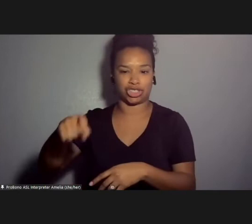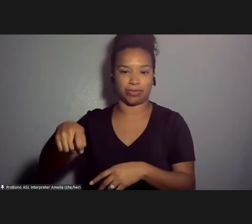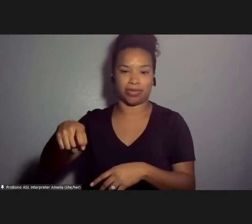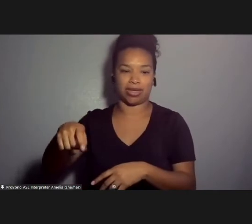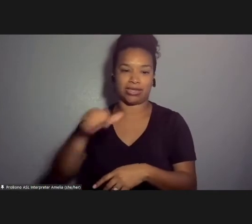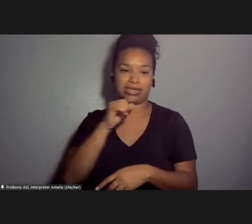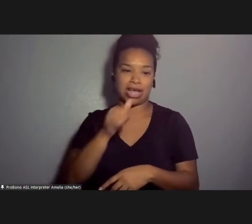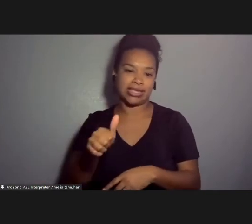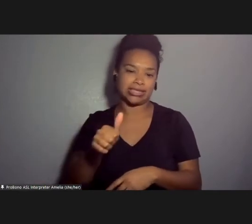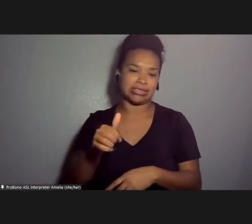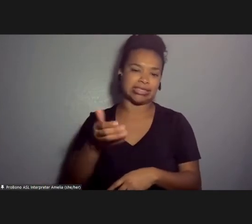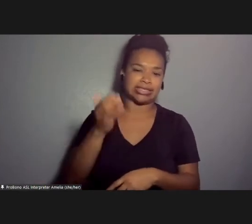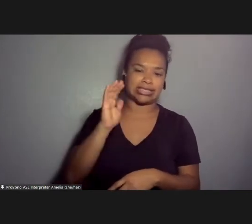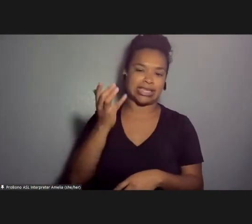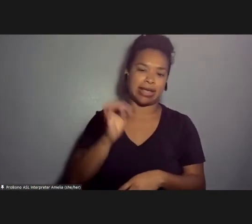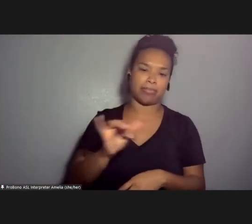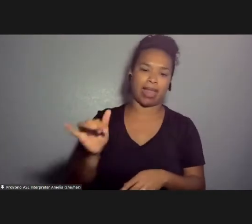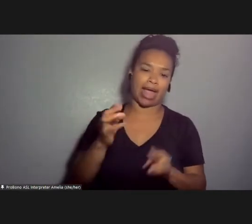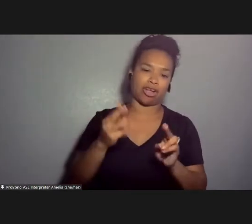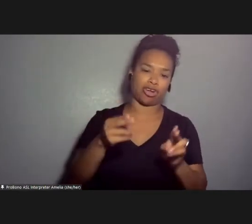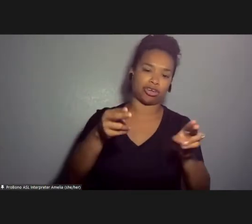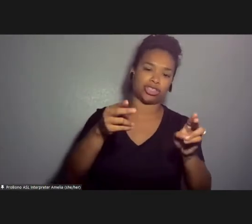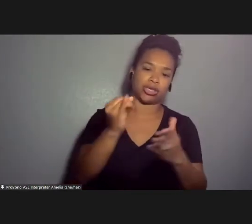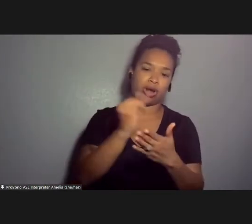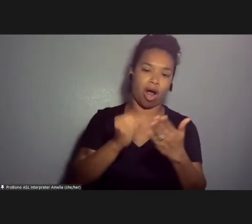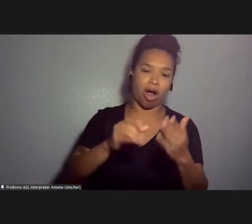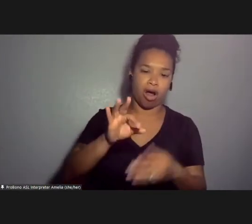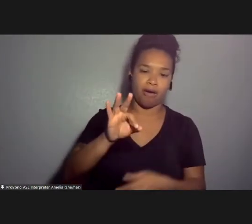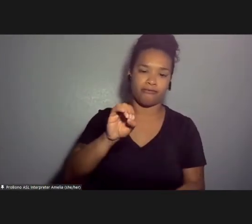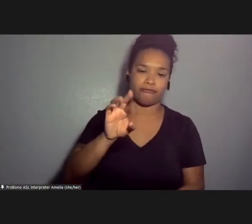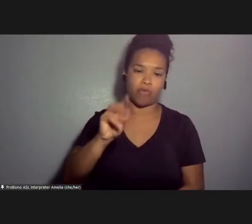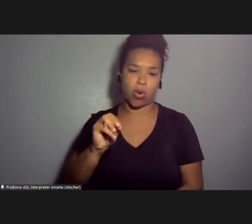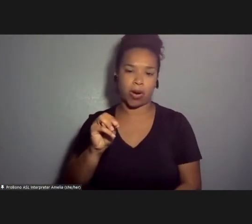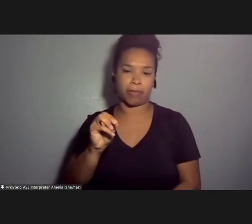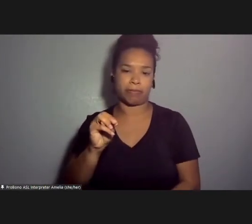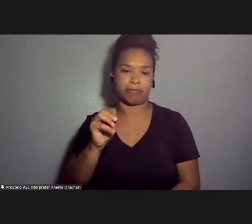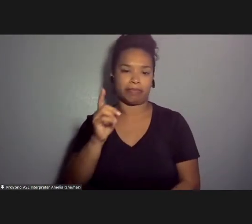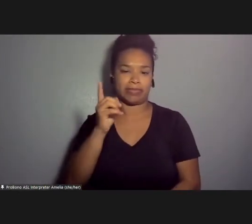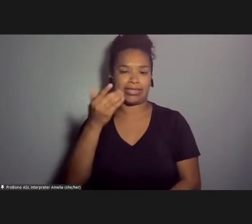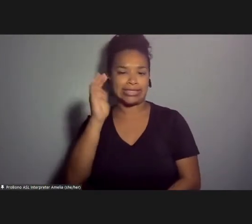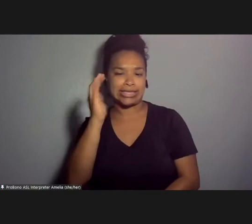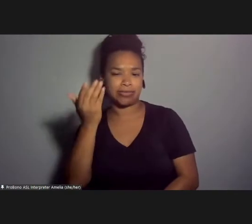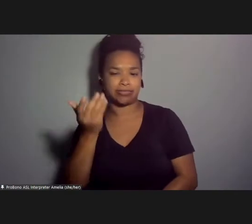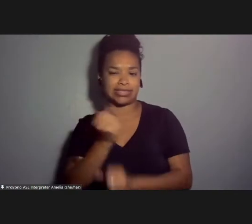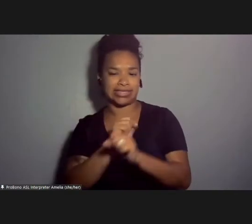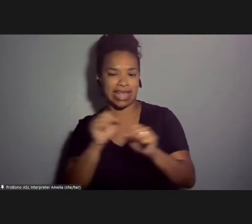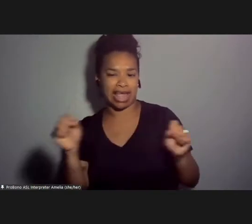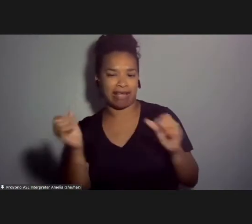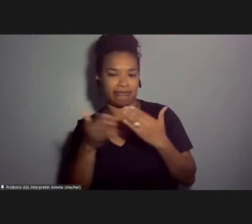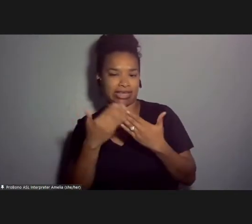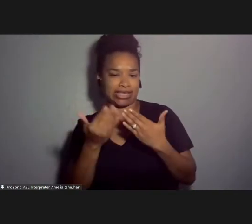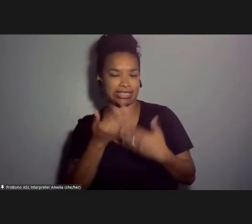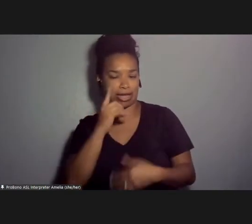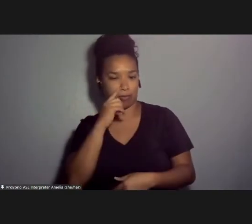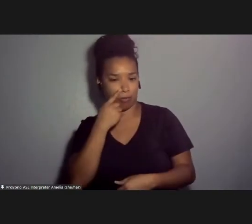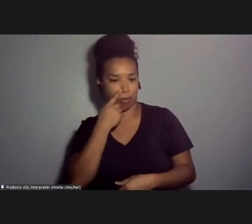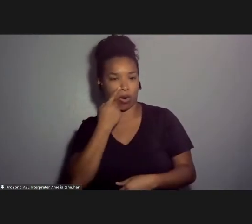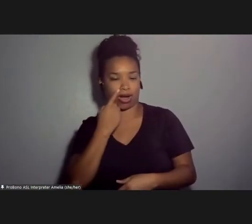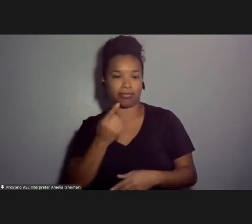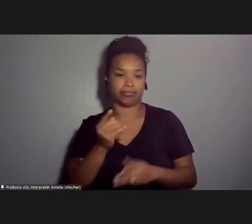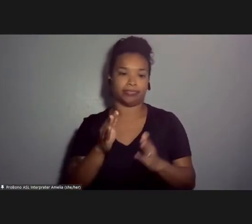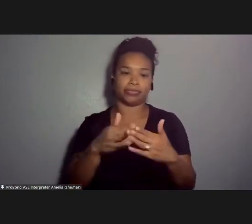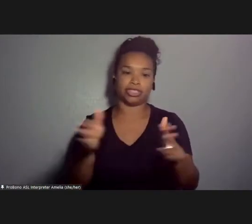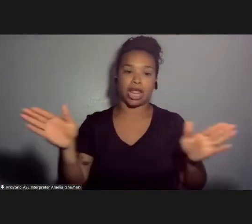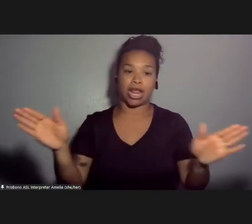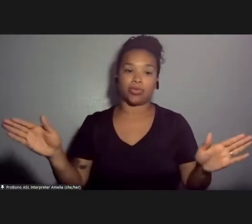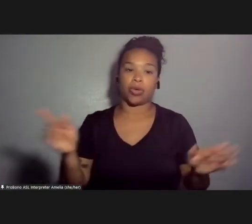me. That sounds safe, that sounds easy, sounds boring. Generally, a third of the roles go to